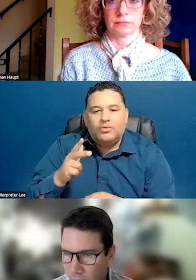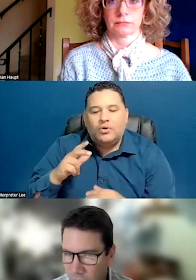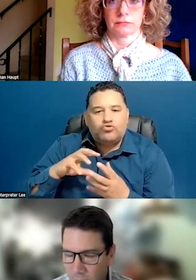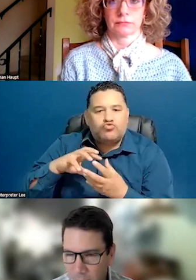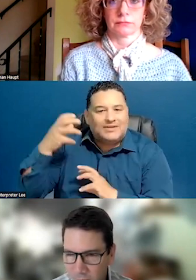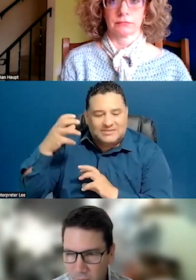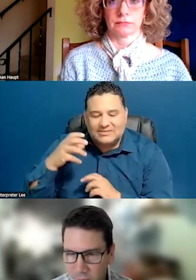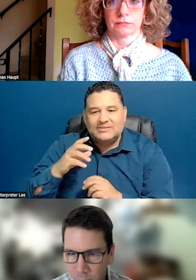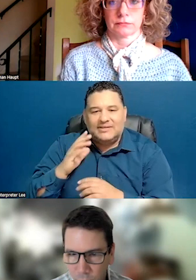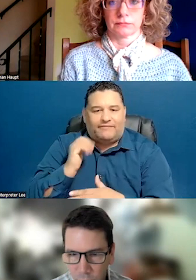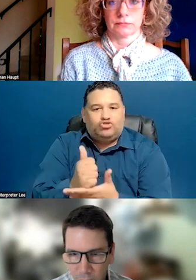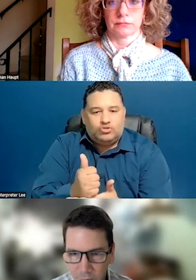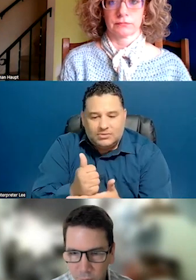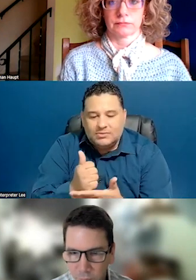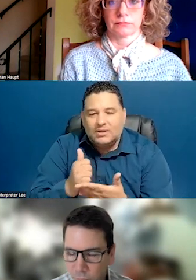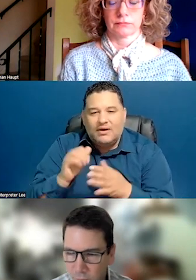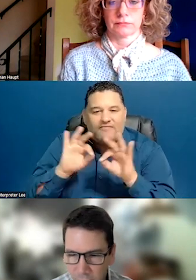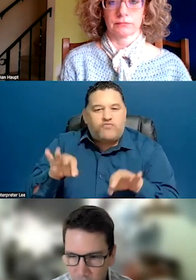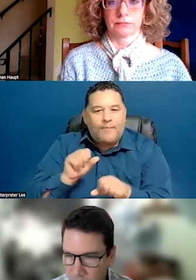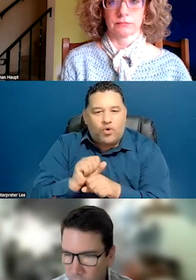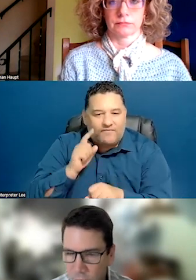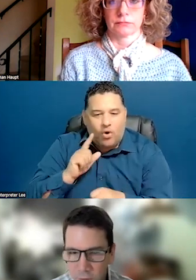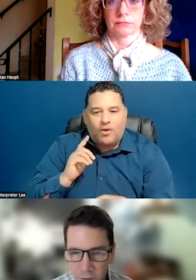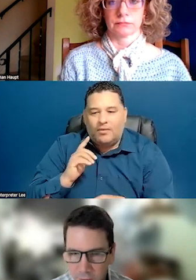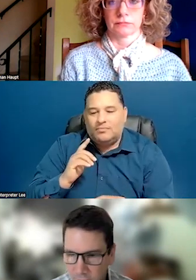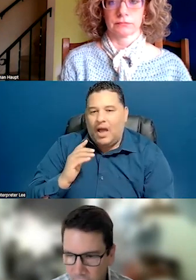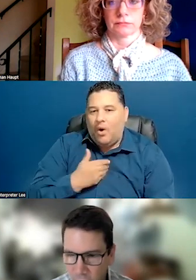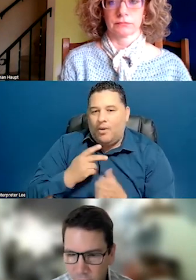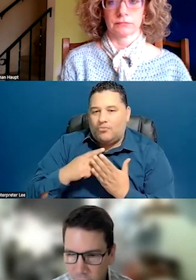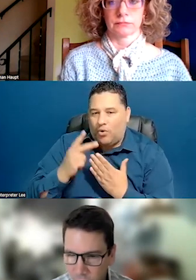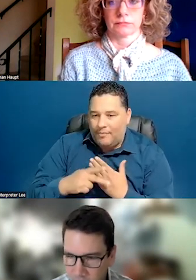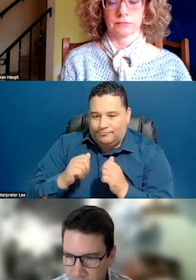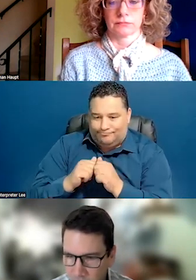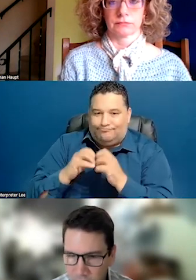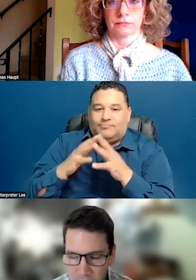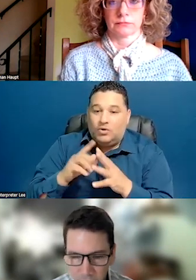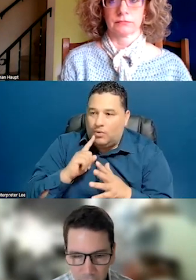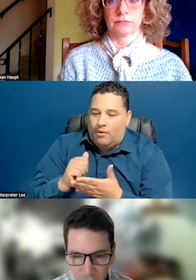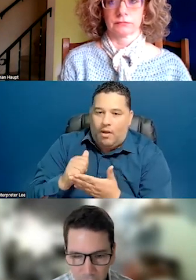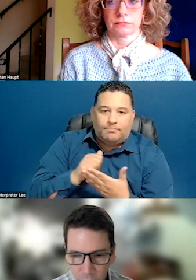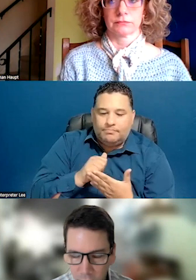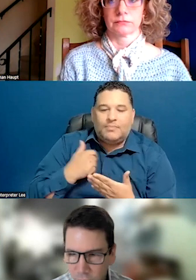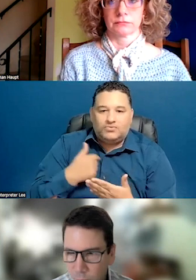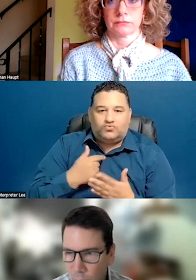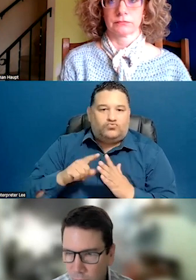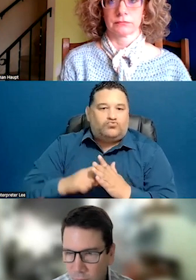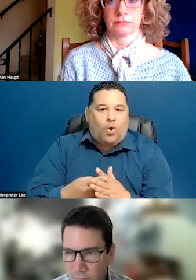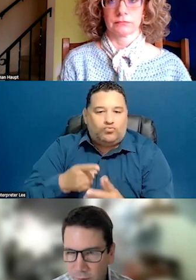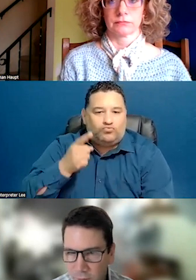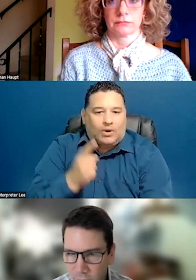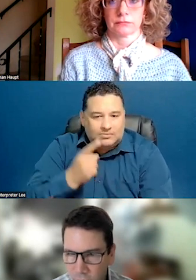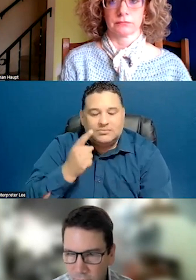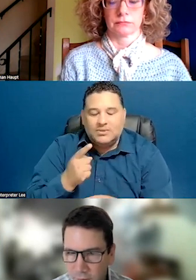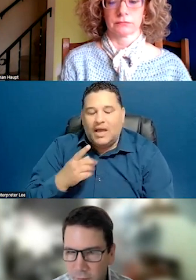framework for the basis of our program, and it was really helpful in getting off on the right foot. We also partnered